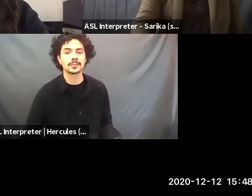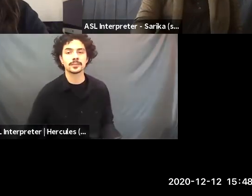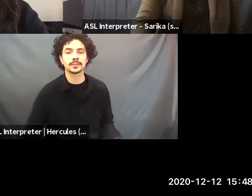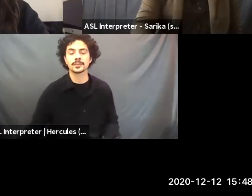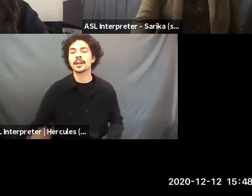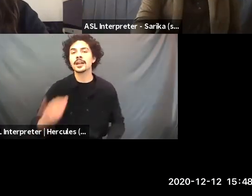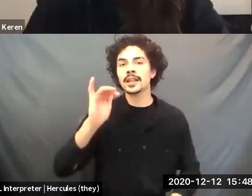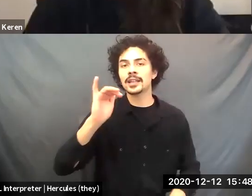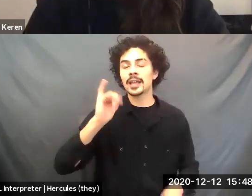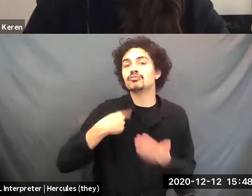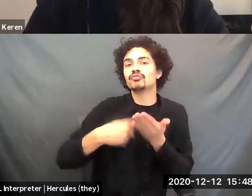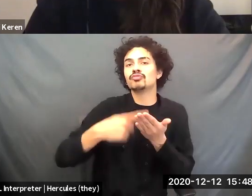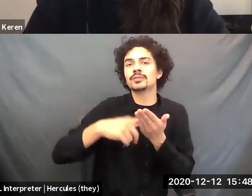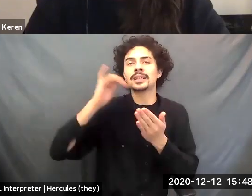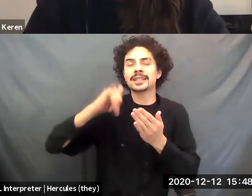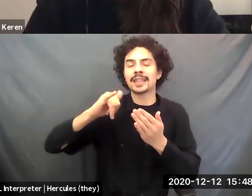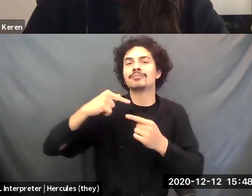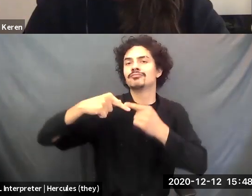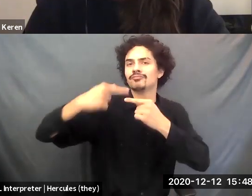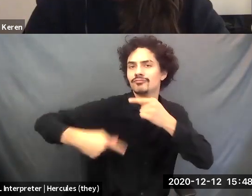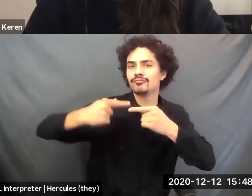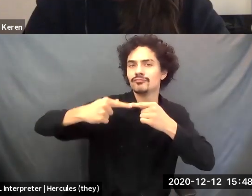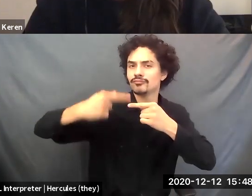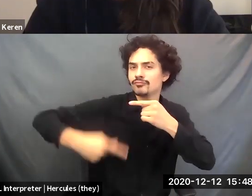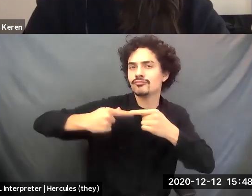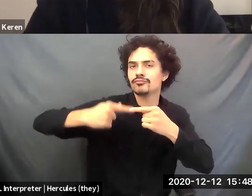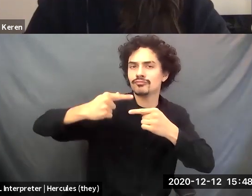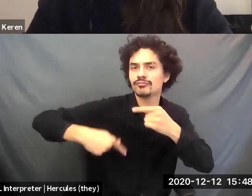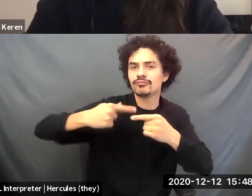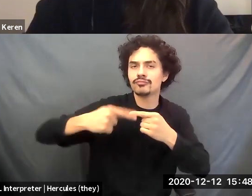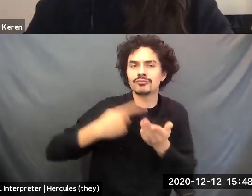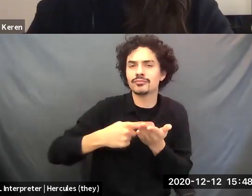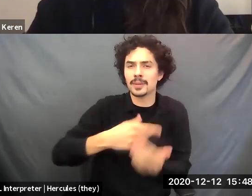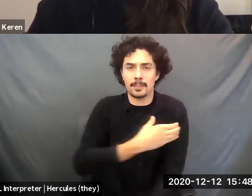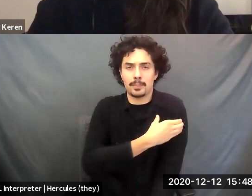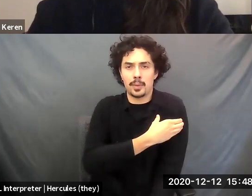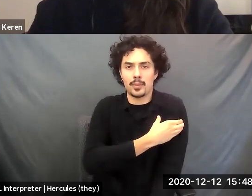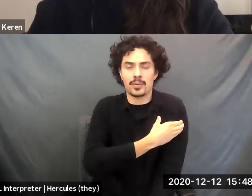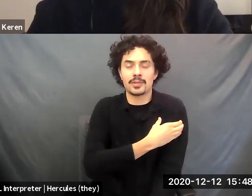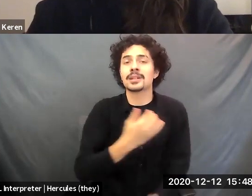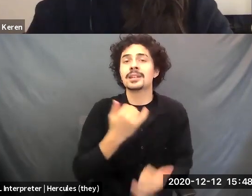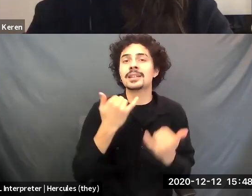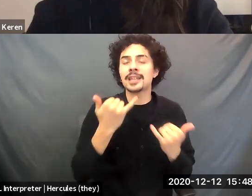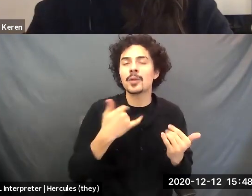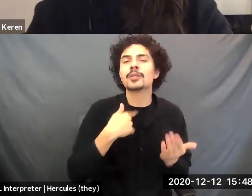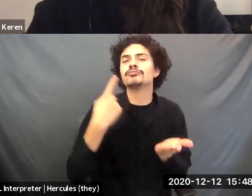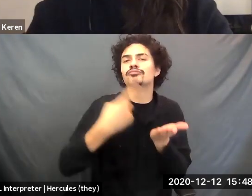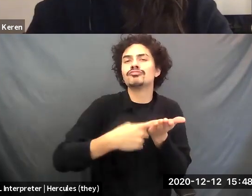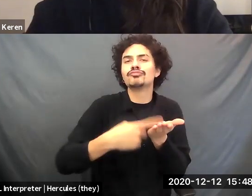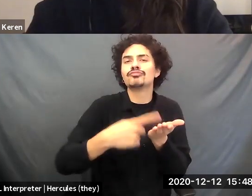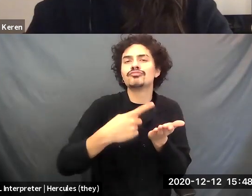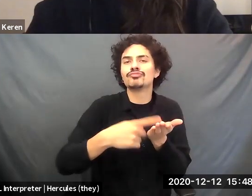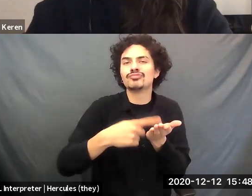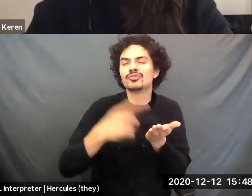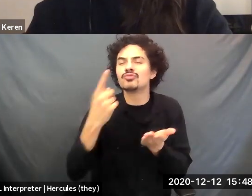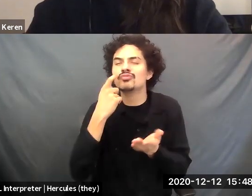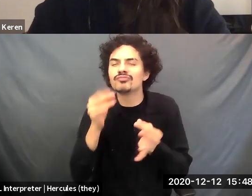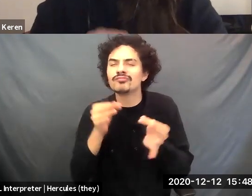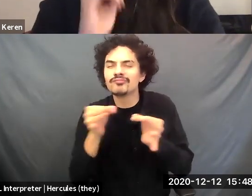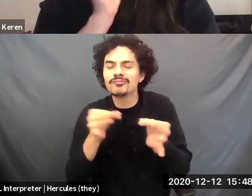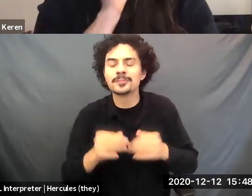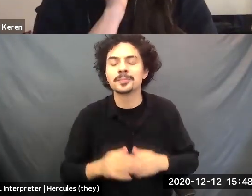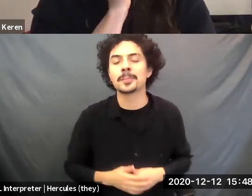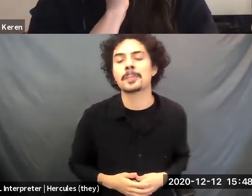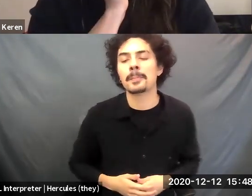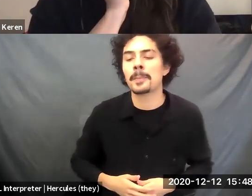of power. And I can get into that in a moment. But what I want to just add to what you've already said, which